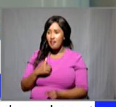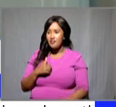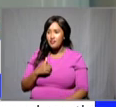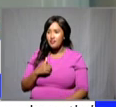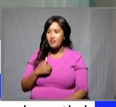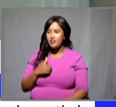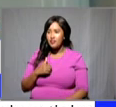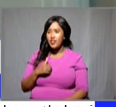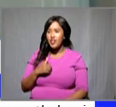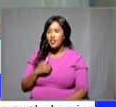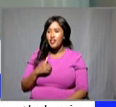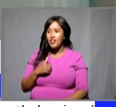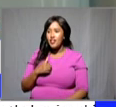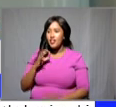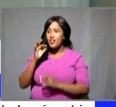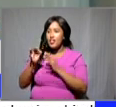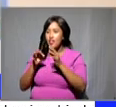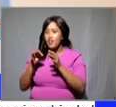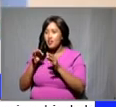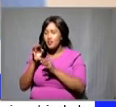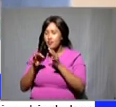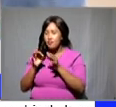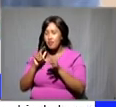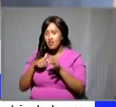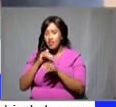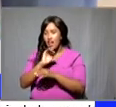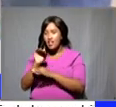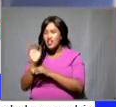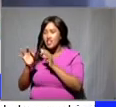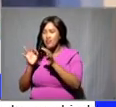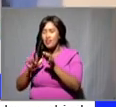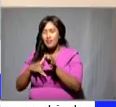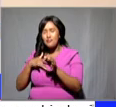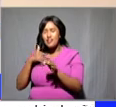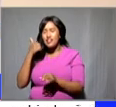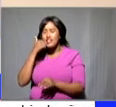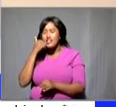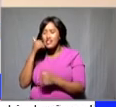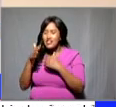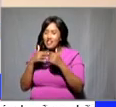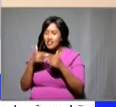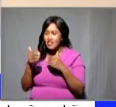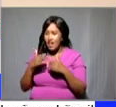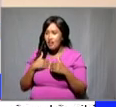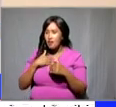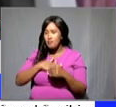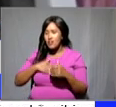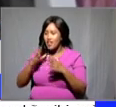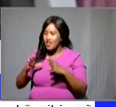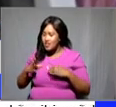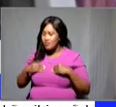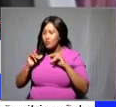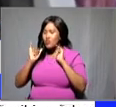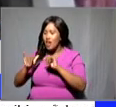is that if you are experiencing any of these symptoms da mudu agiguale na dalili cia murimo yo niete kire guikara keherini from